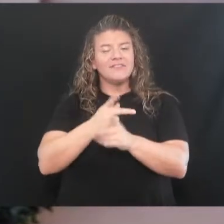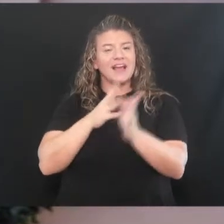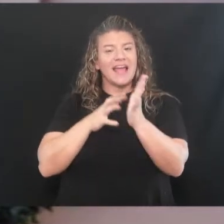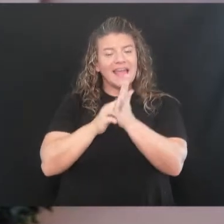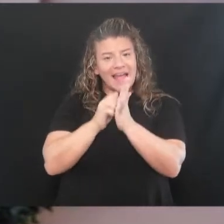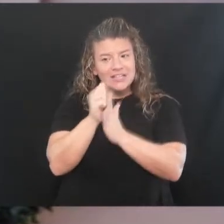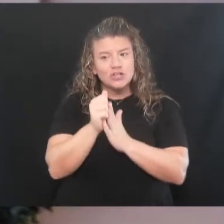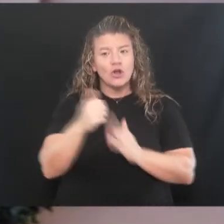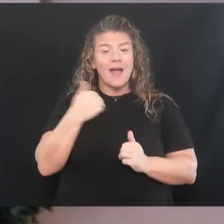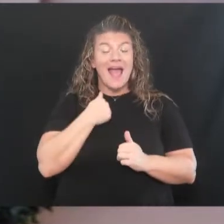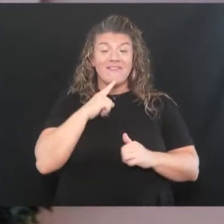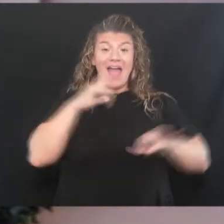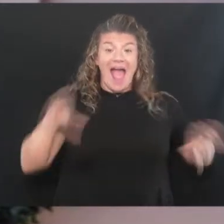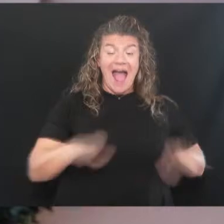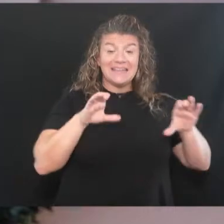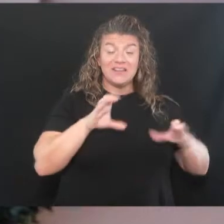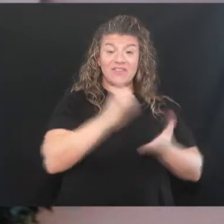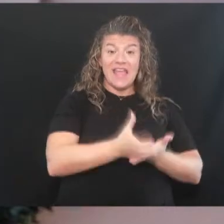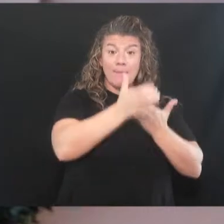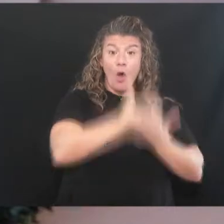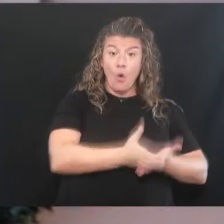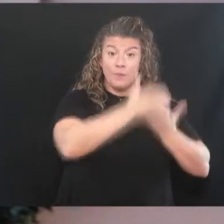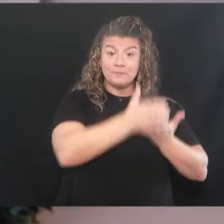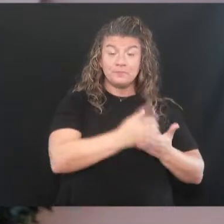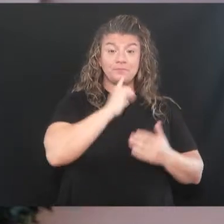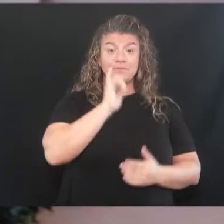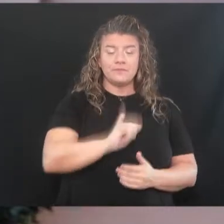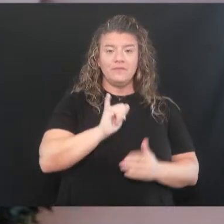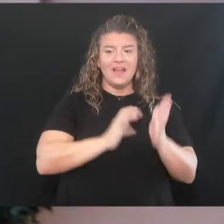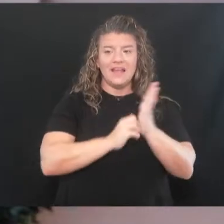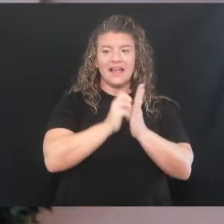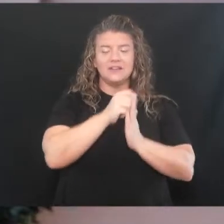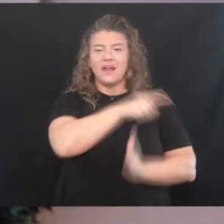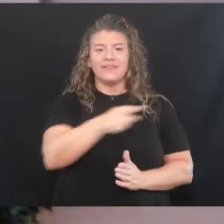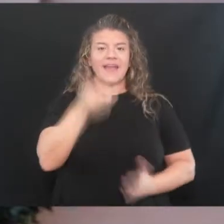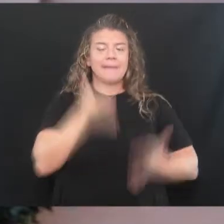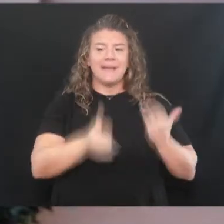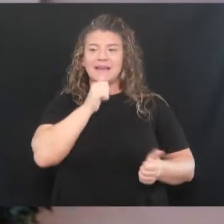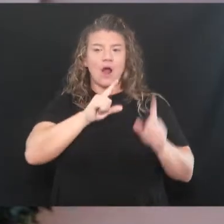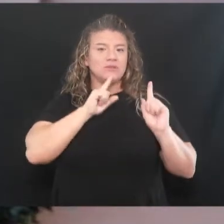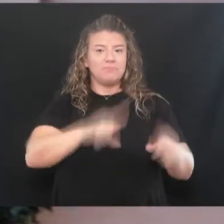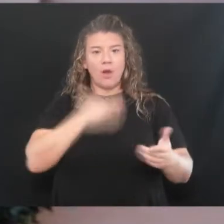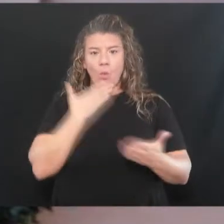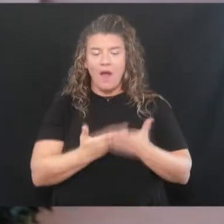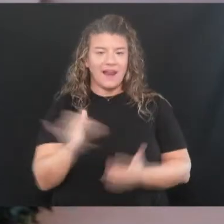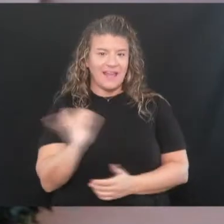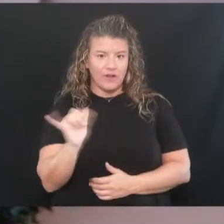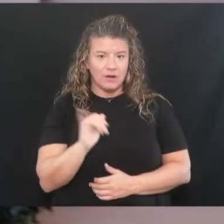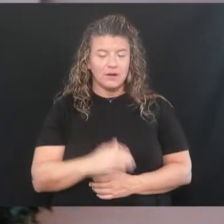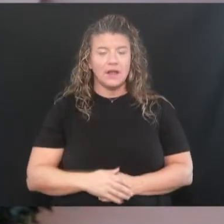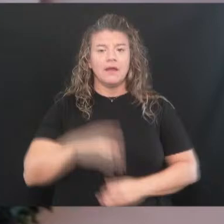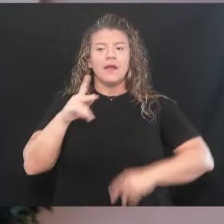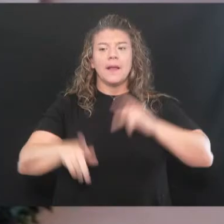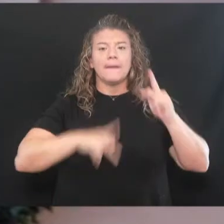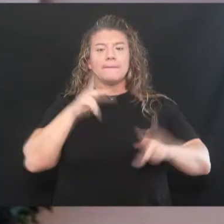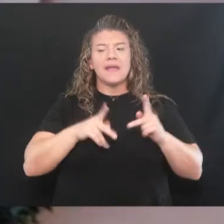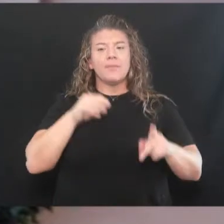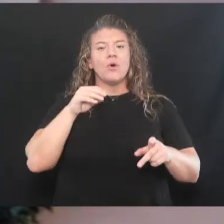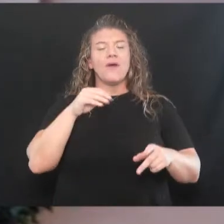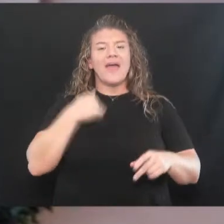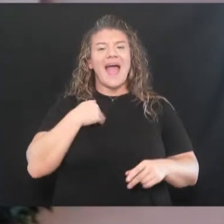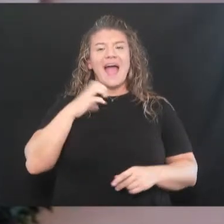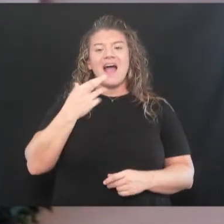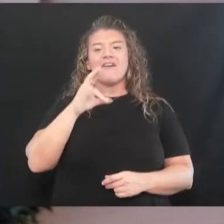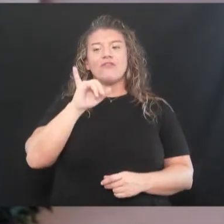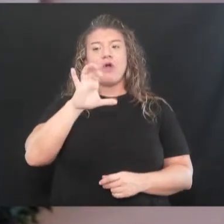getting active chemotherapy for those cancers, they may not respond as well either. People on chronic hemodialysis